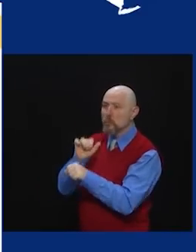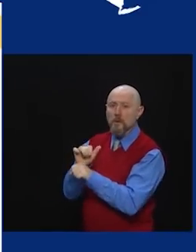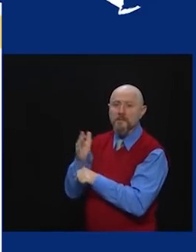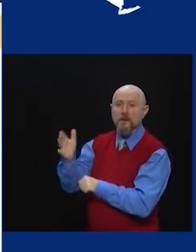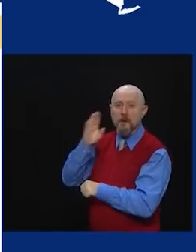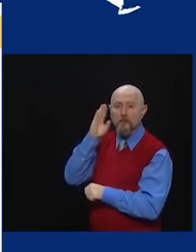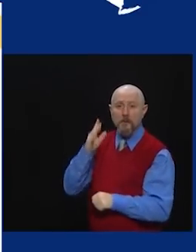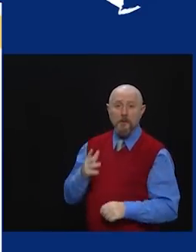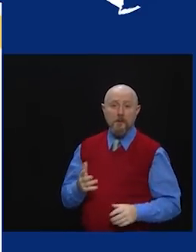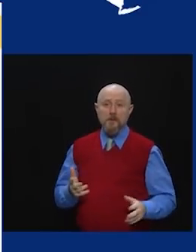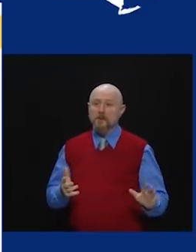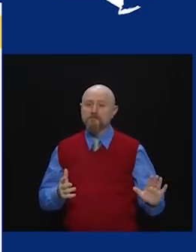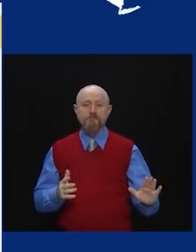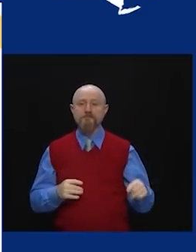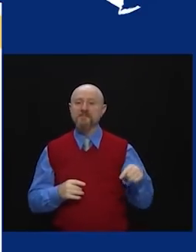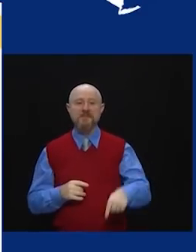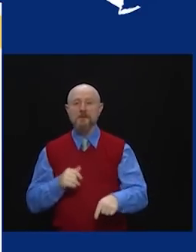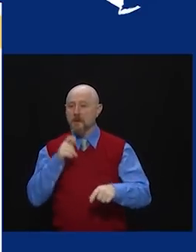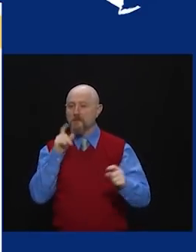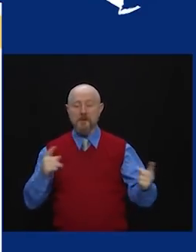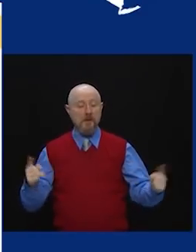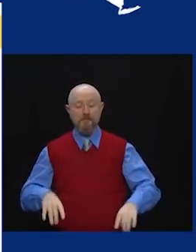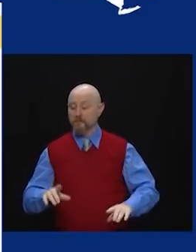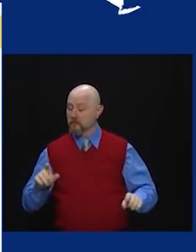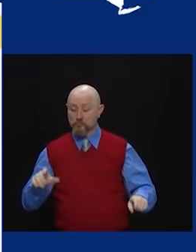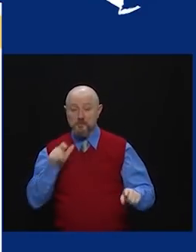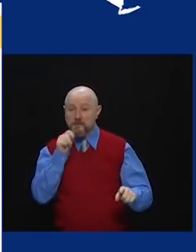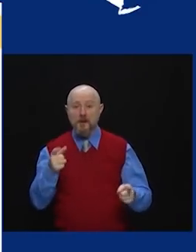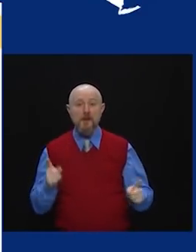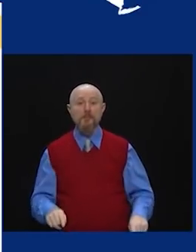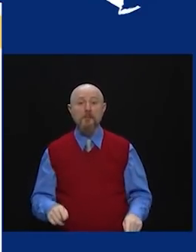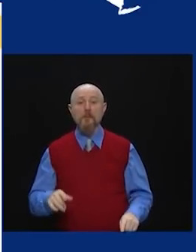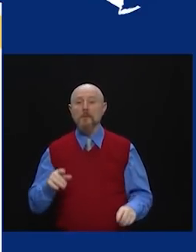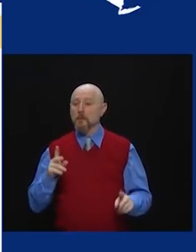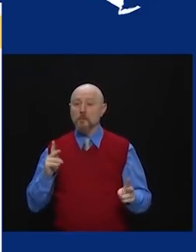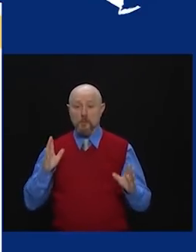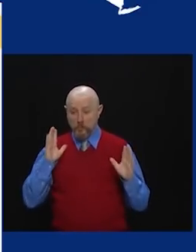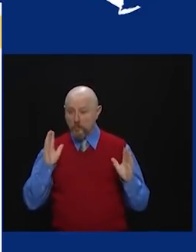to be this way. If we had more people vaccinated, fully vaccinated,